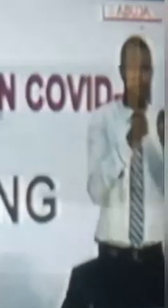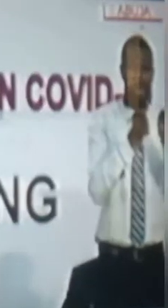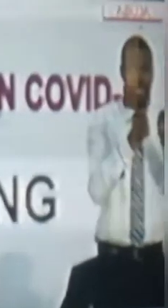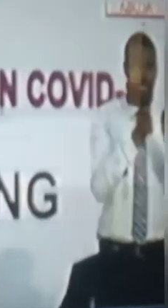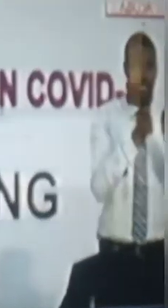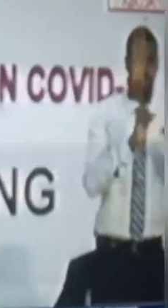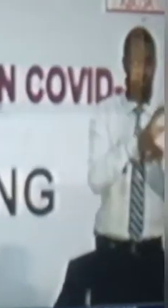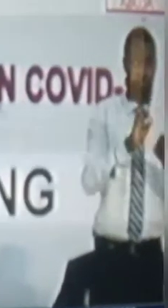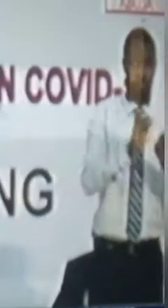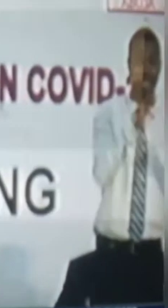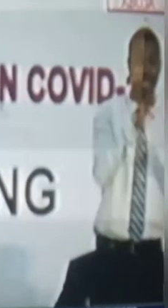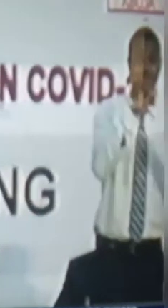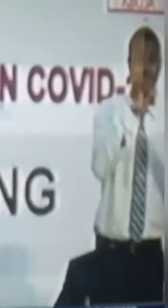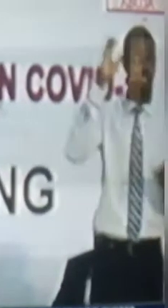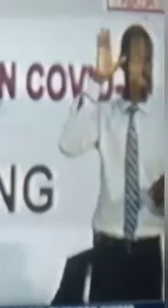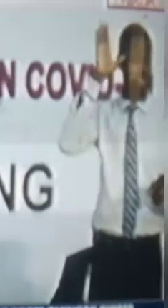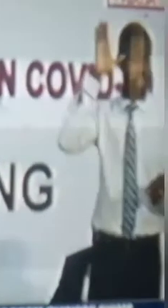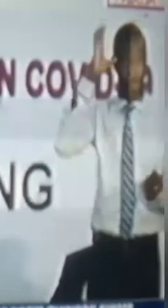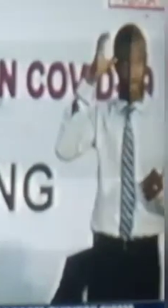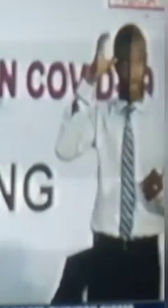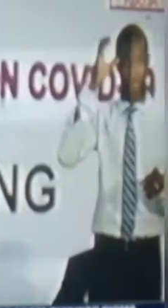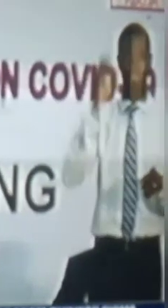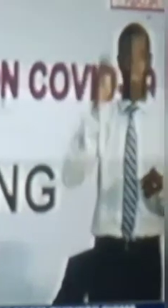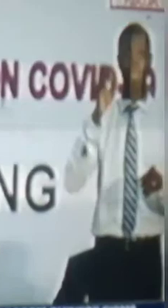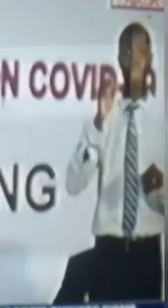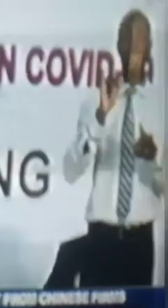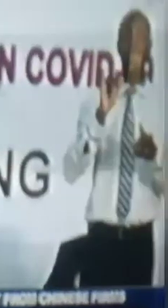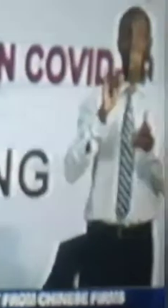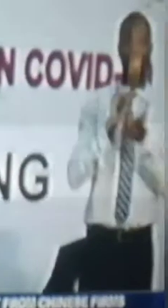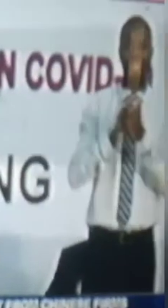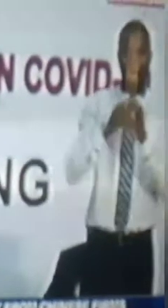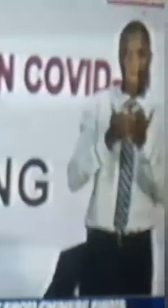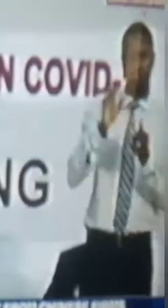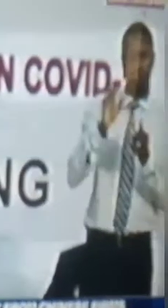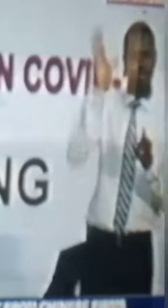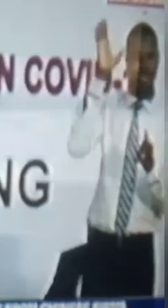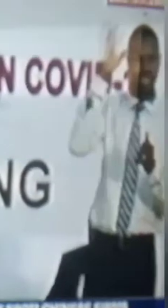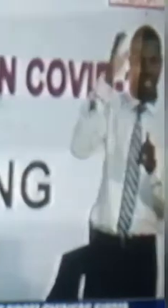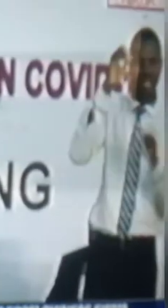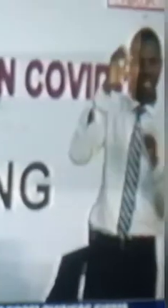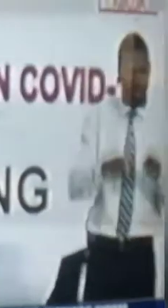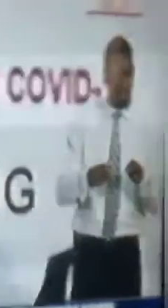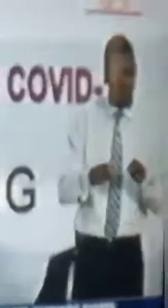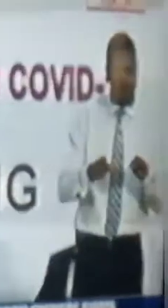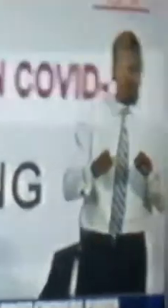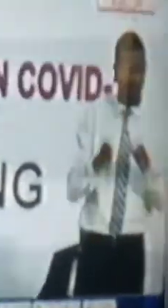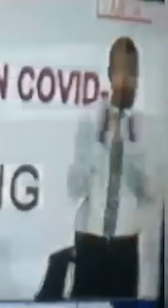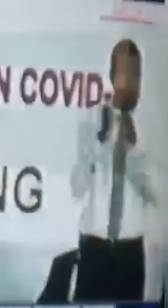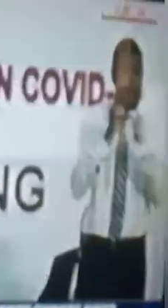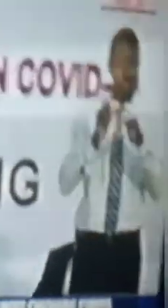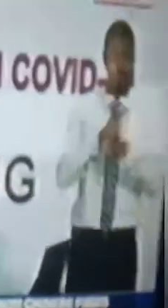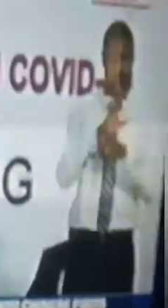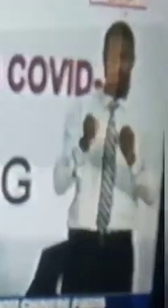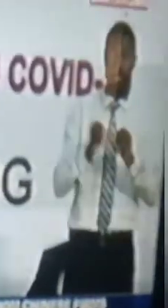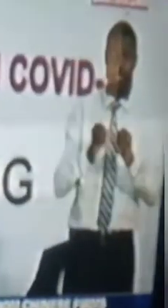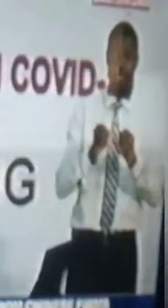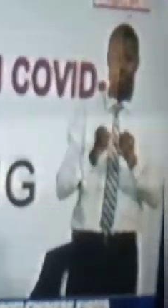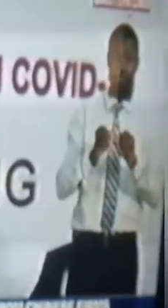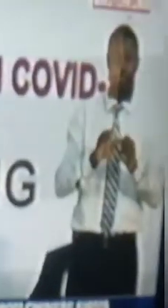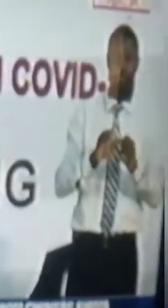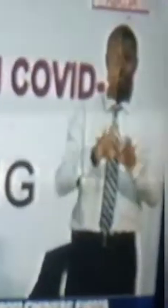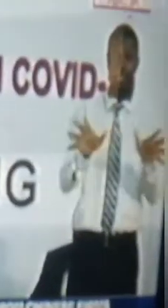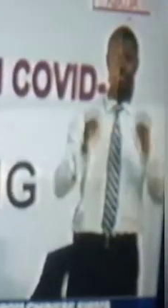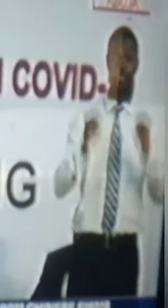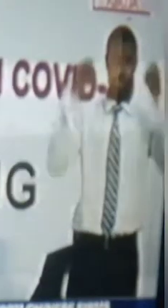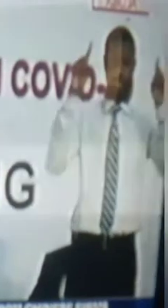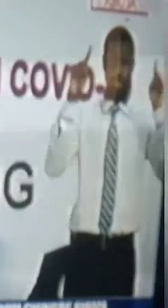China and have flattened the curve. As a matter of fact, China is not experiencing any community transmission. As a